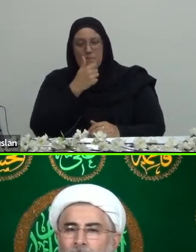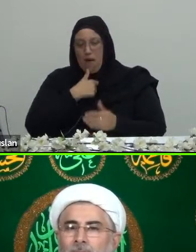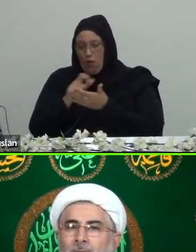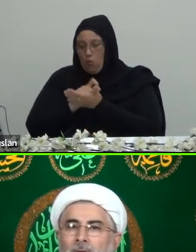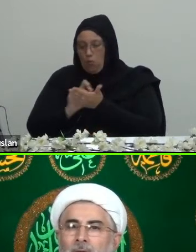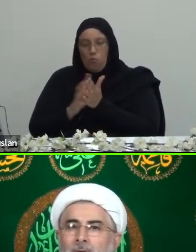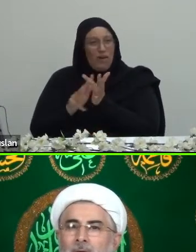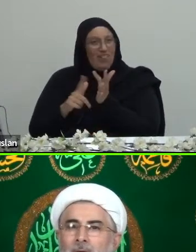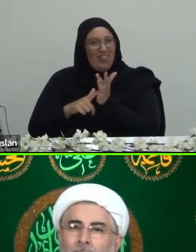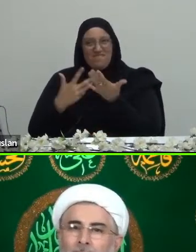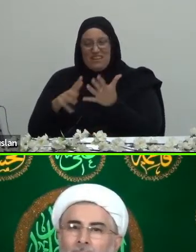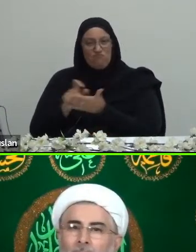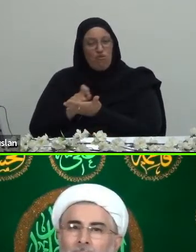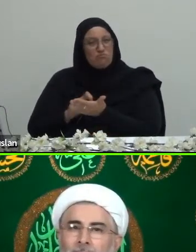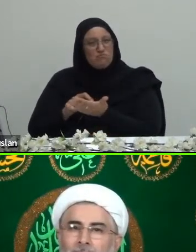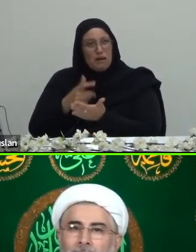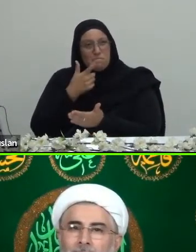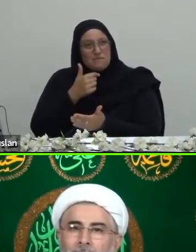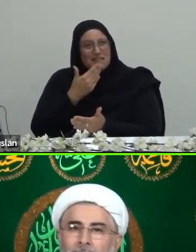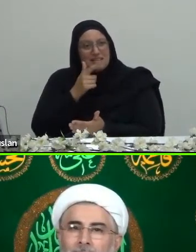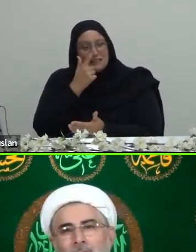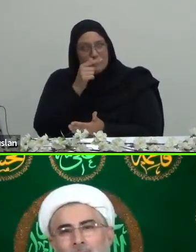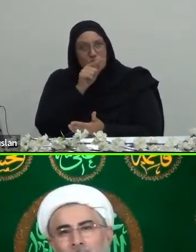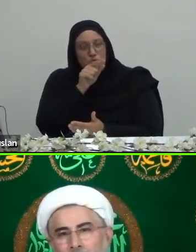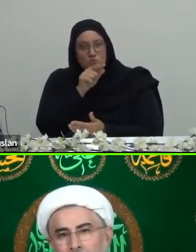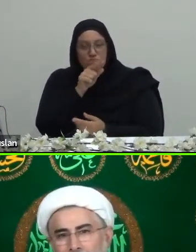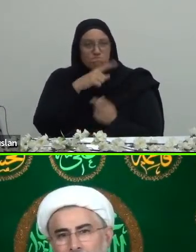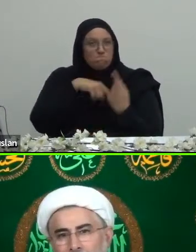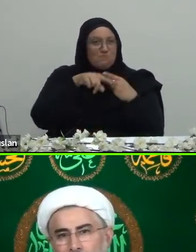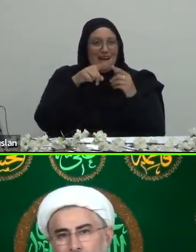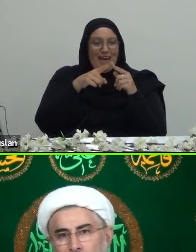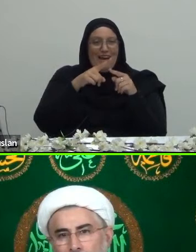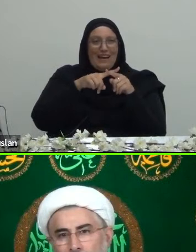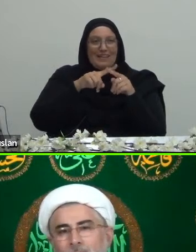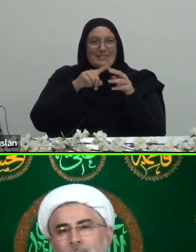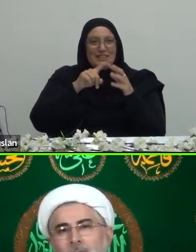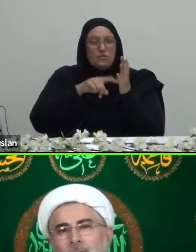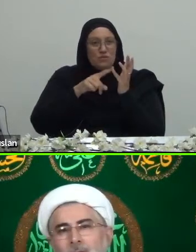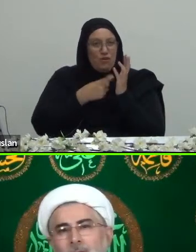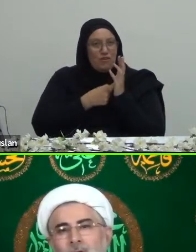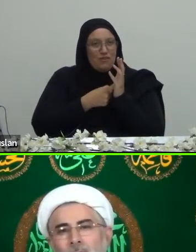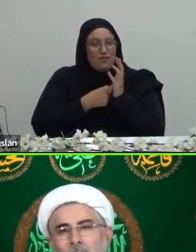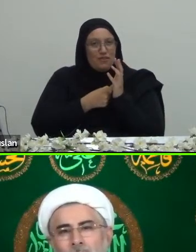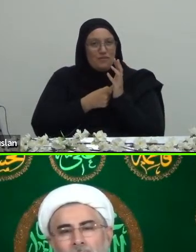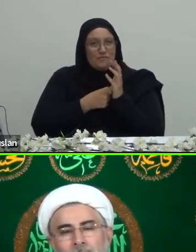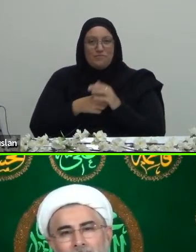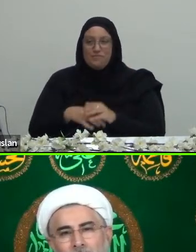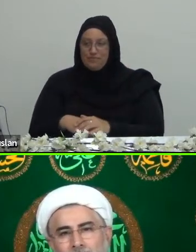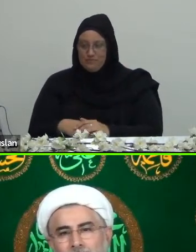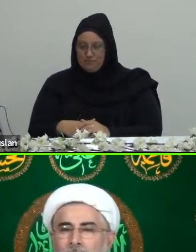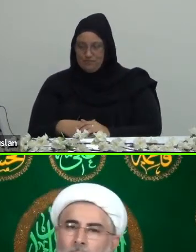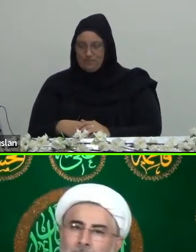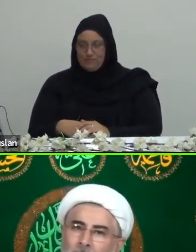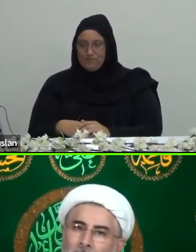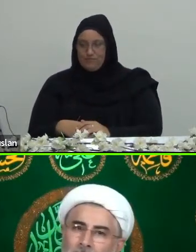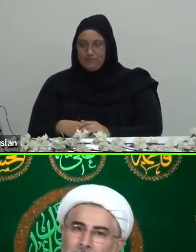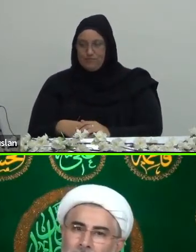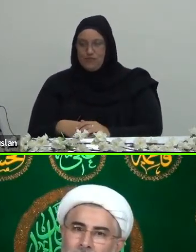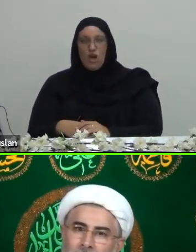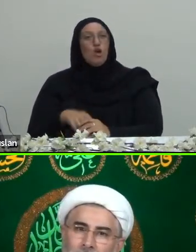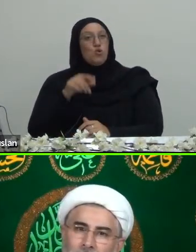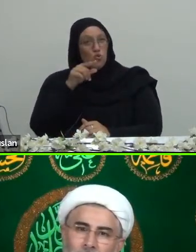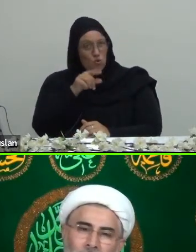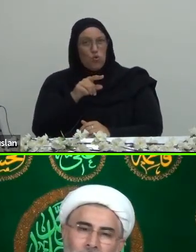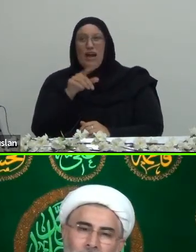will? While I'm alive and around, you have the option. Jurisprudentially, you have the option of accepting or